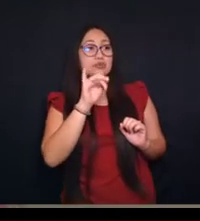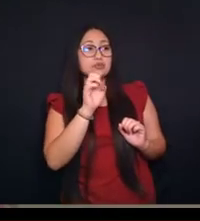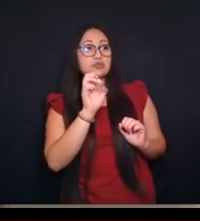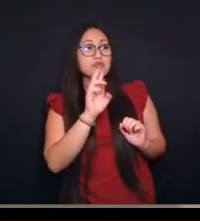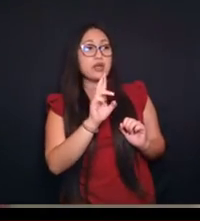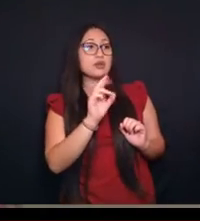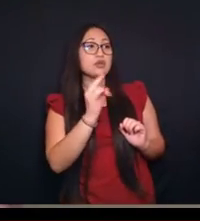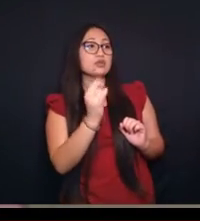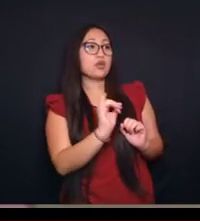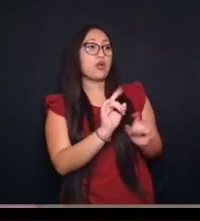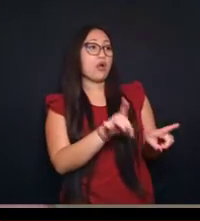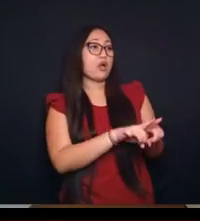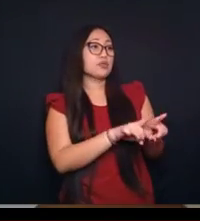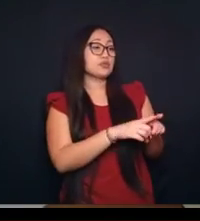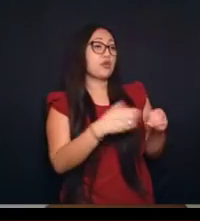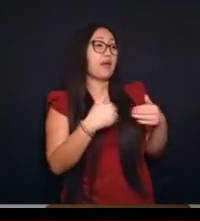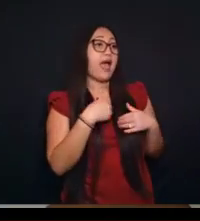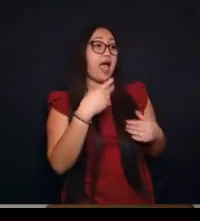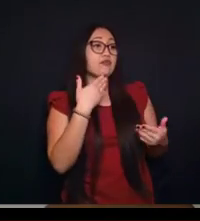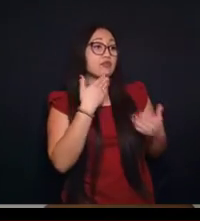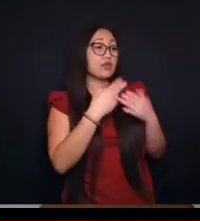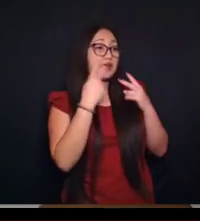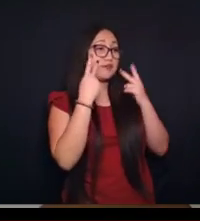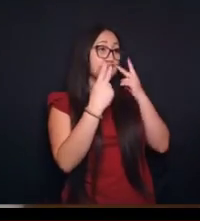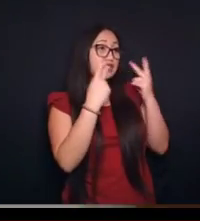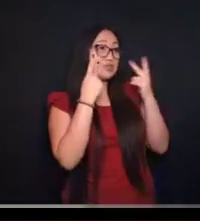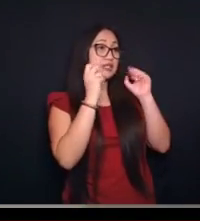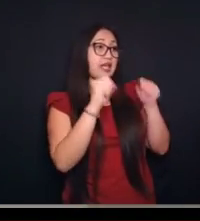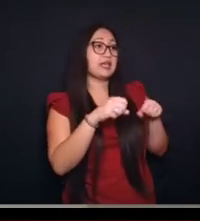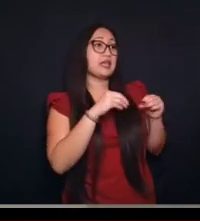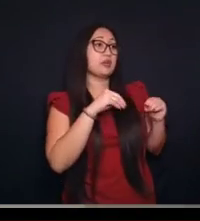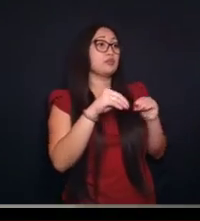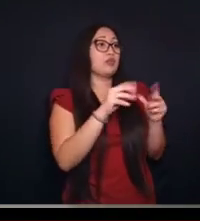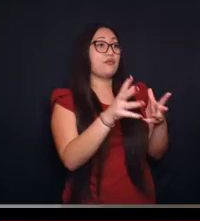good vision and can move quickly. She got it. Ready?